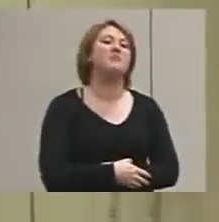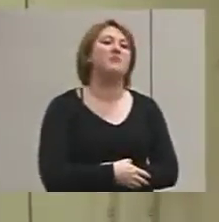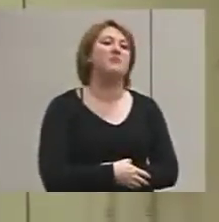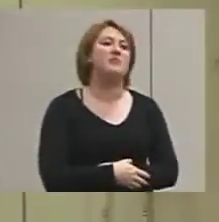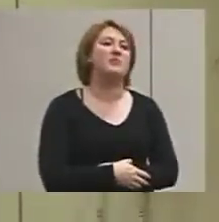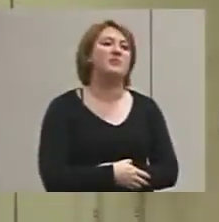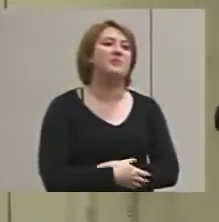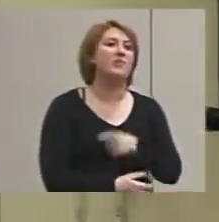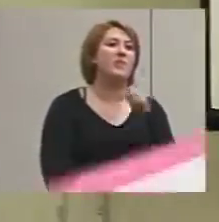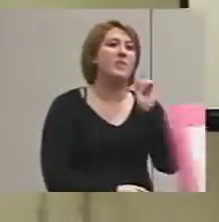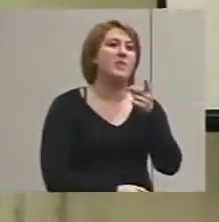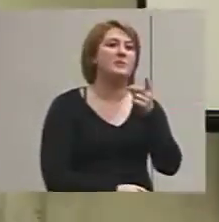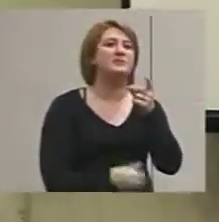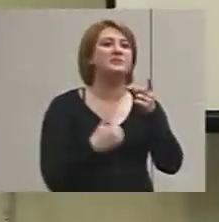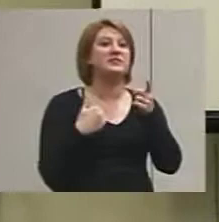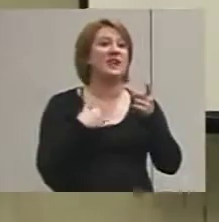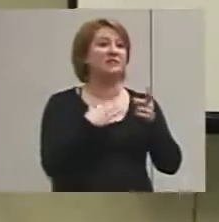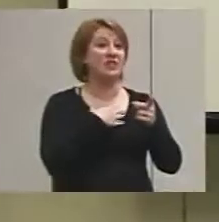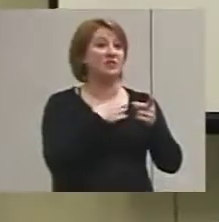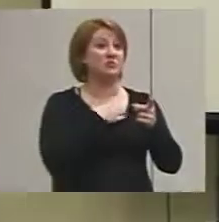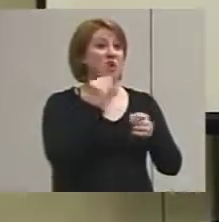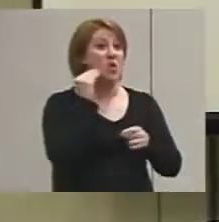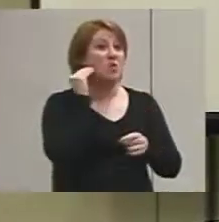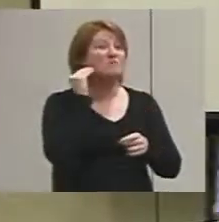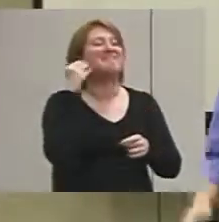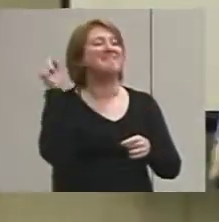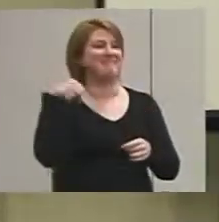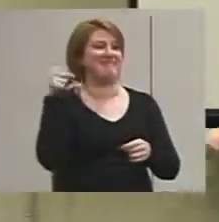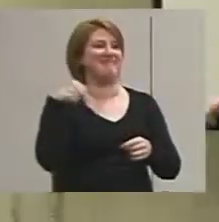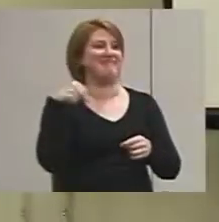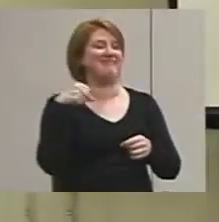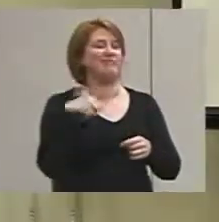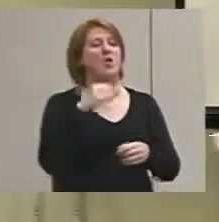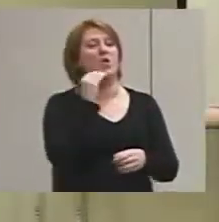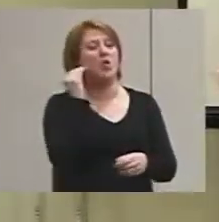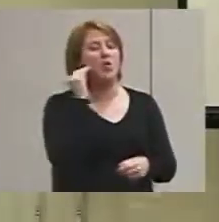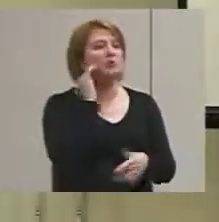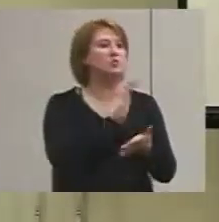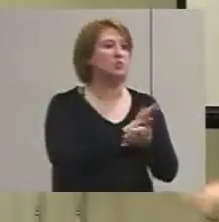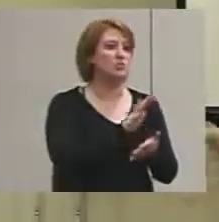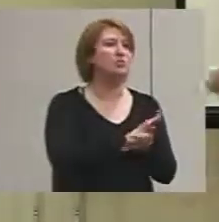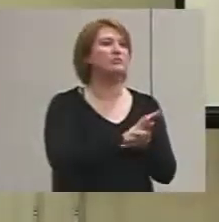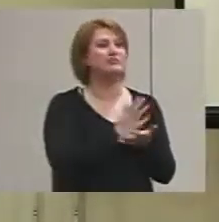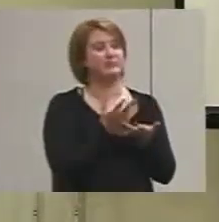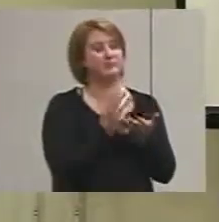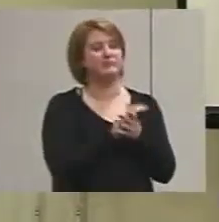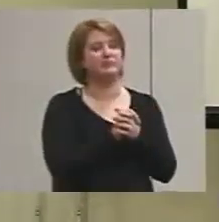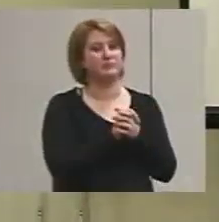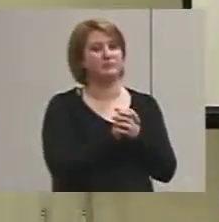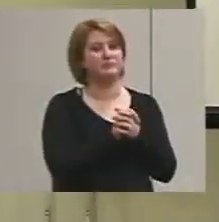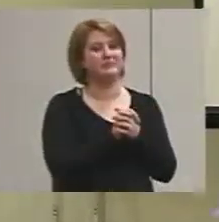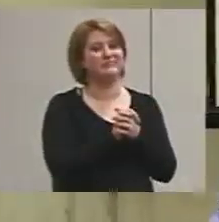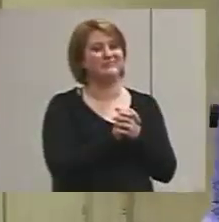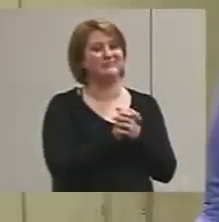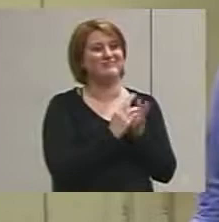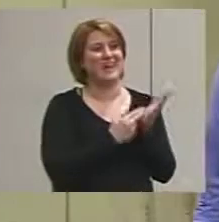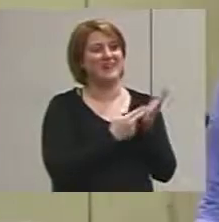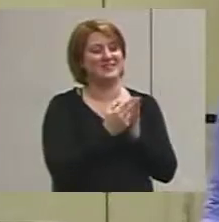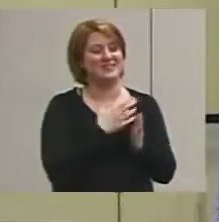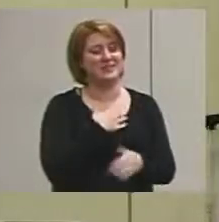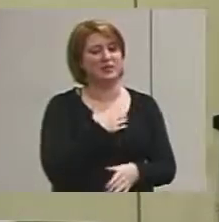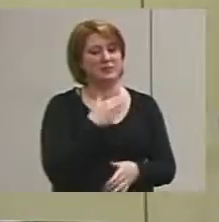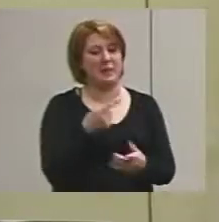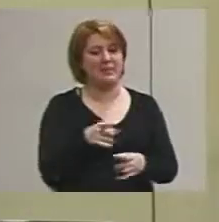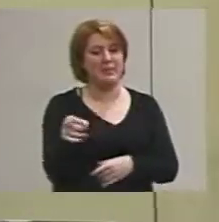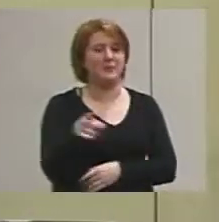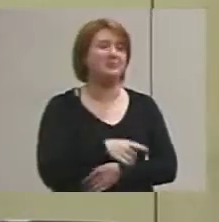yeah. Yes. Yeah. Home and school really on the same page with what they're saying